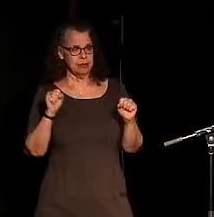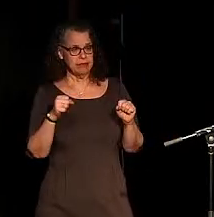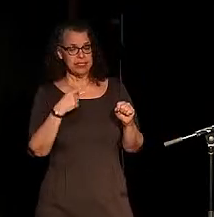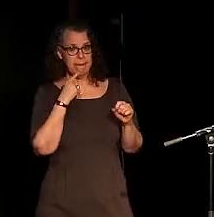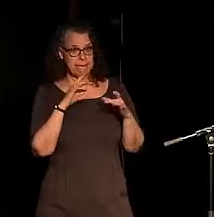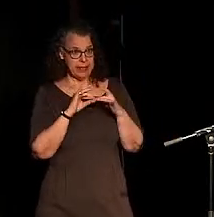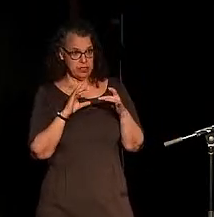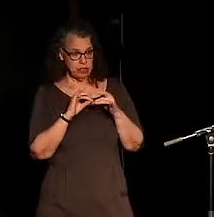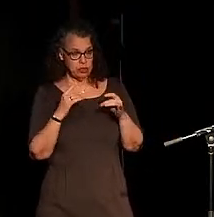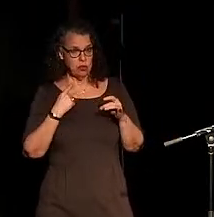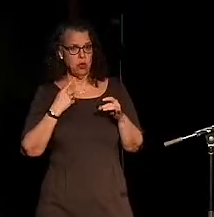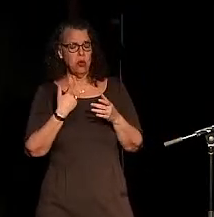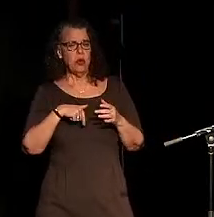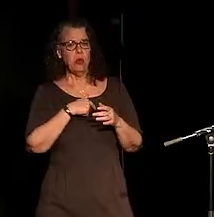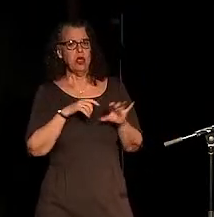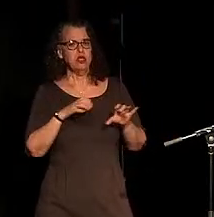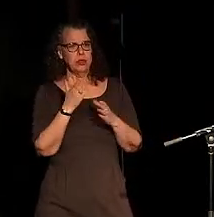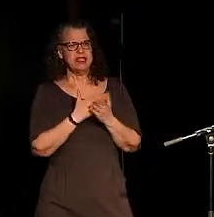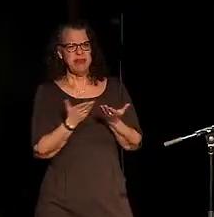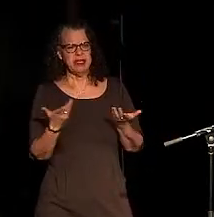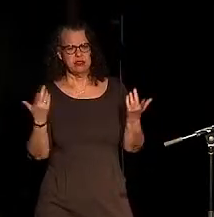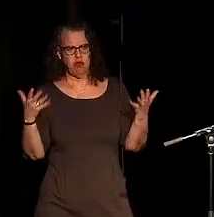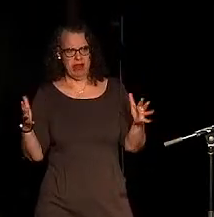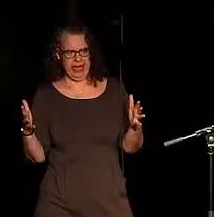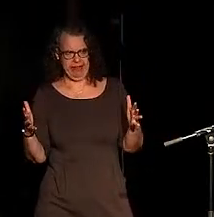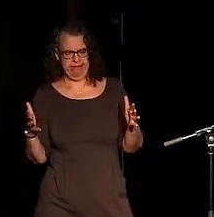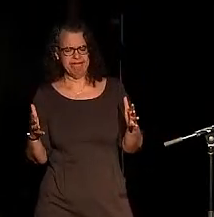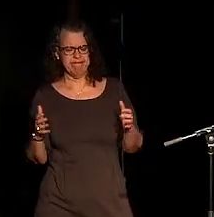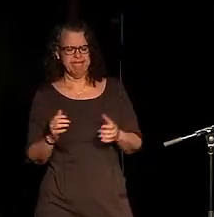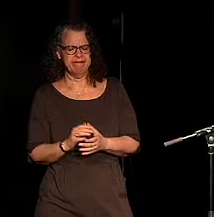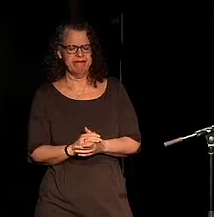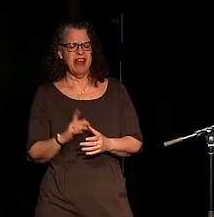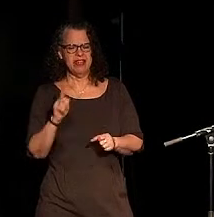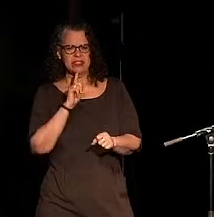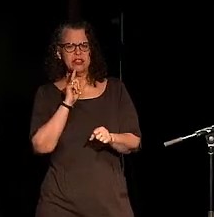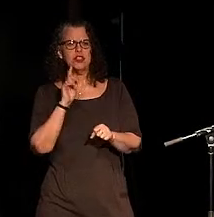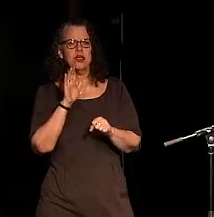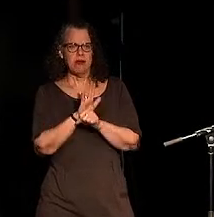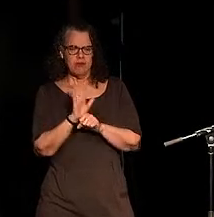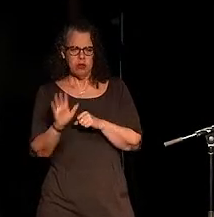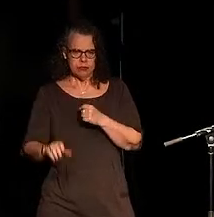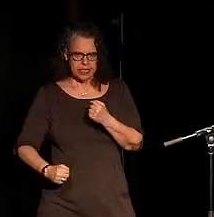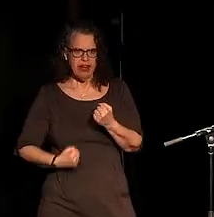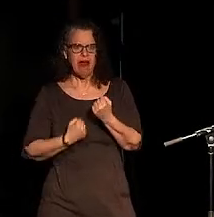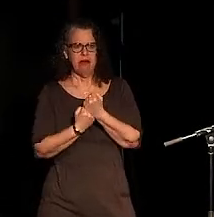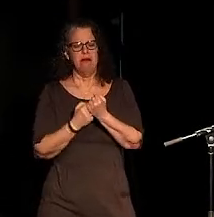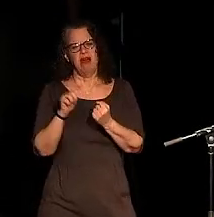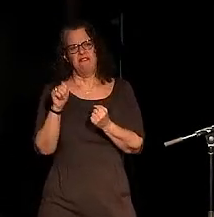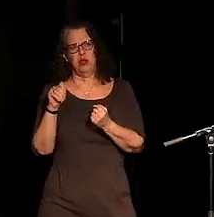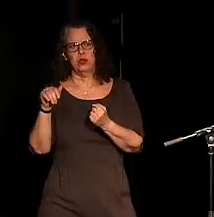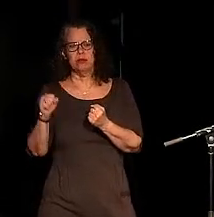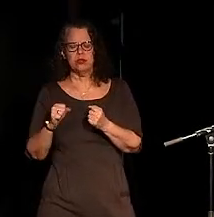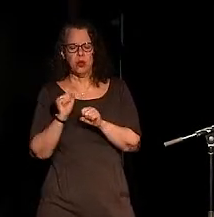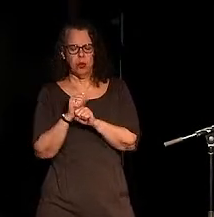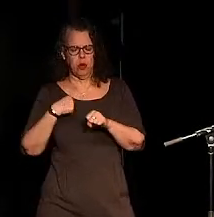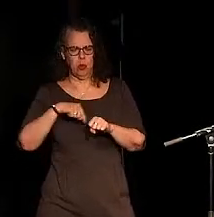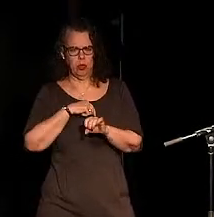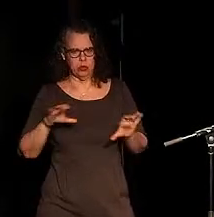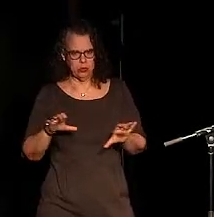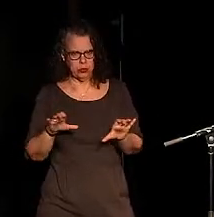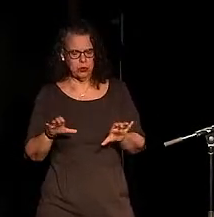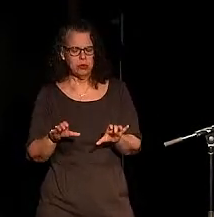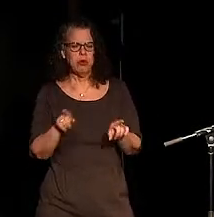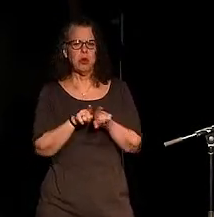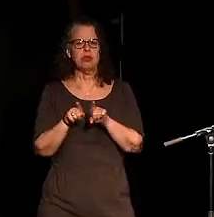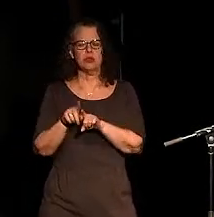that we're doing already. This confirms and affirms the work that we've been doing. But we also see